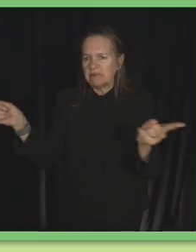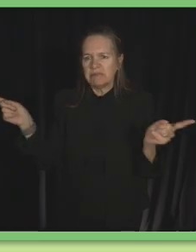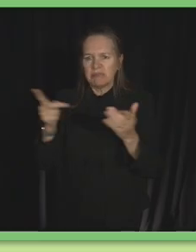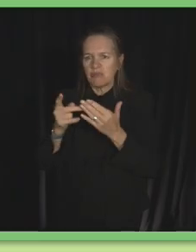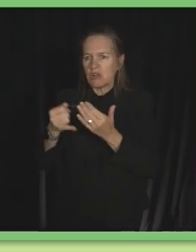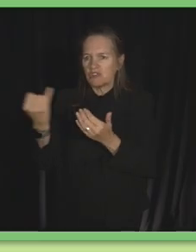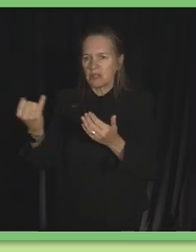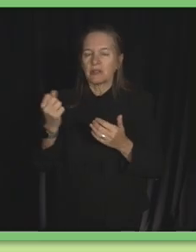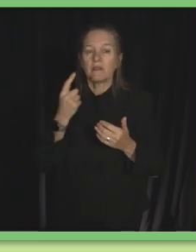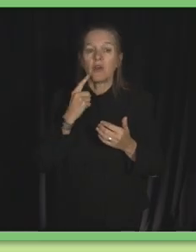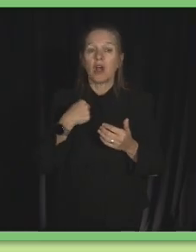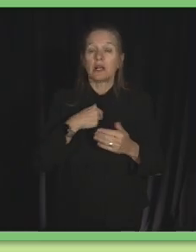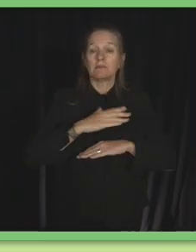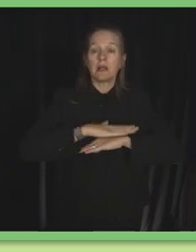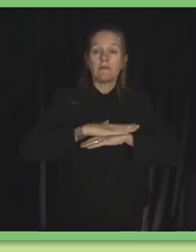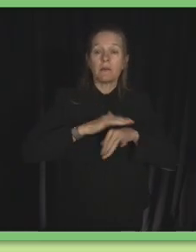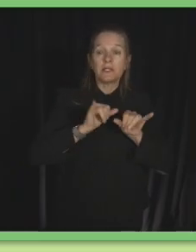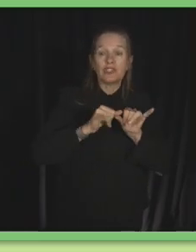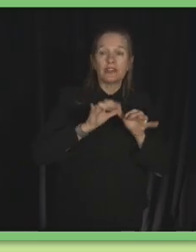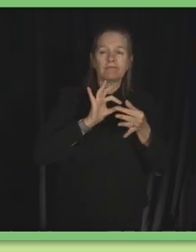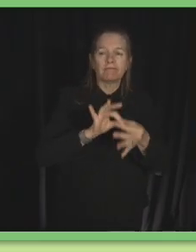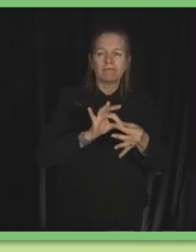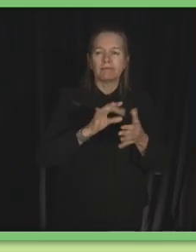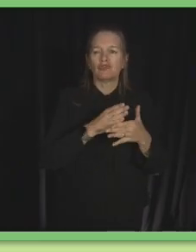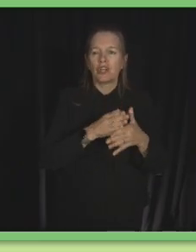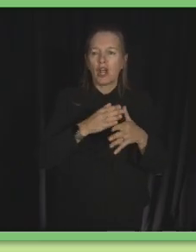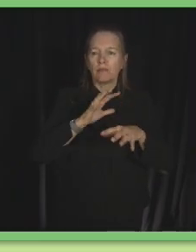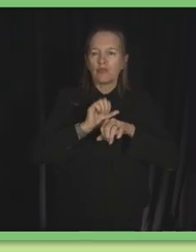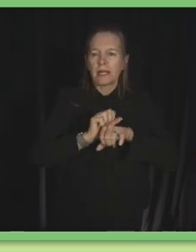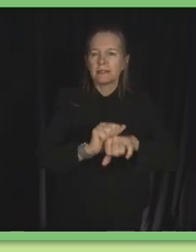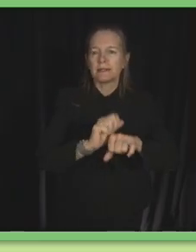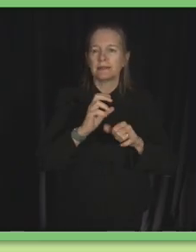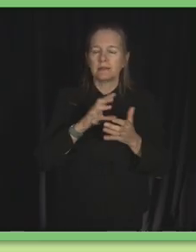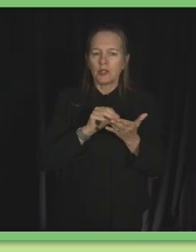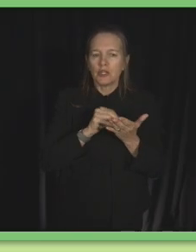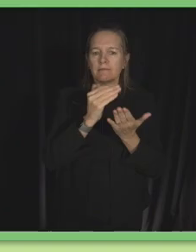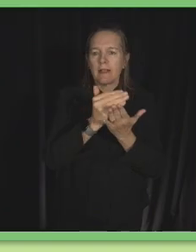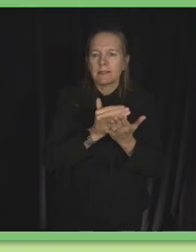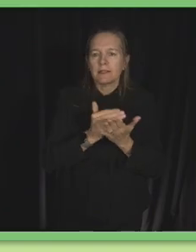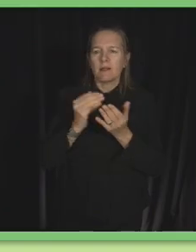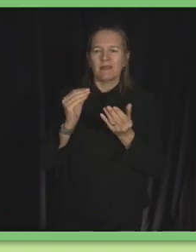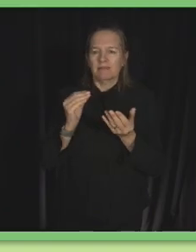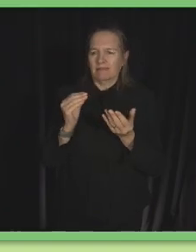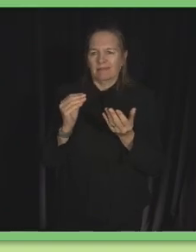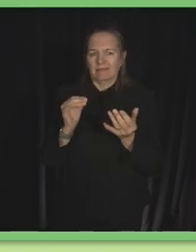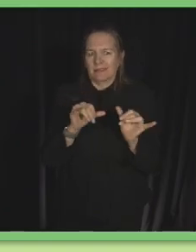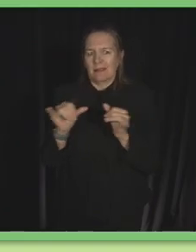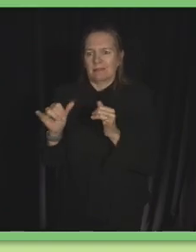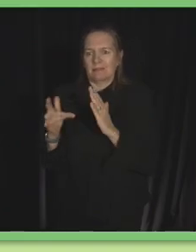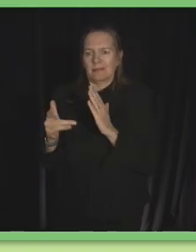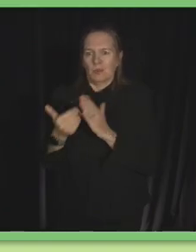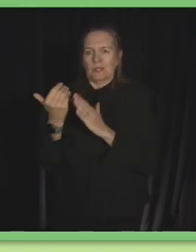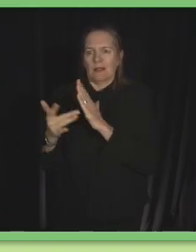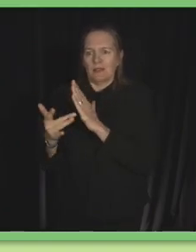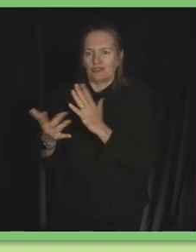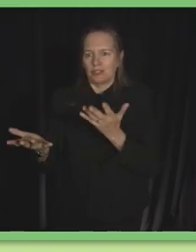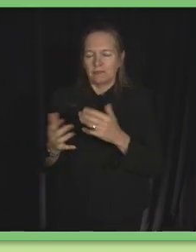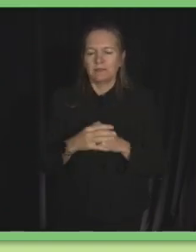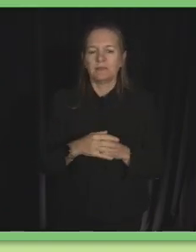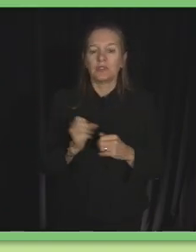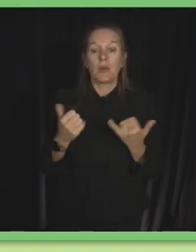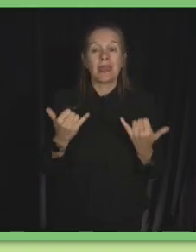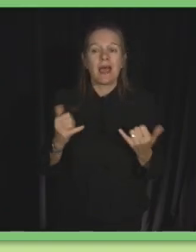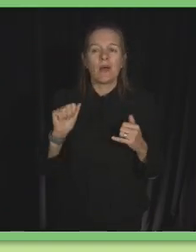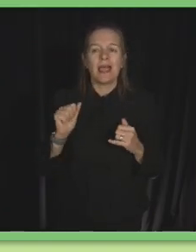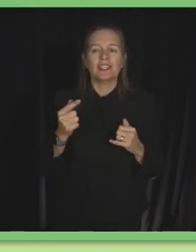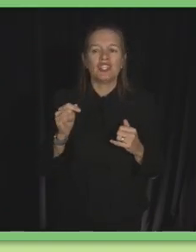engineering is as much about shared practices and lessons as it is about the actual technology. Now, in the age of agentic